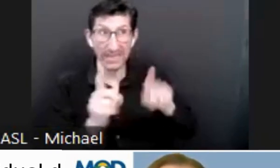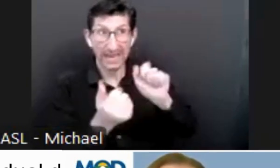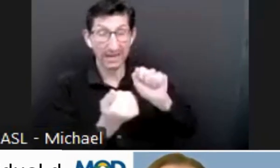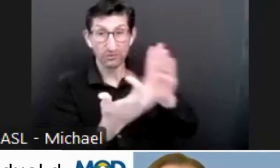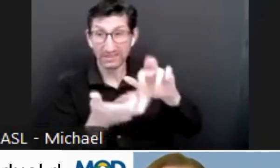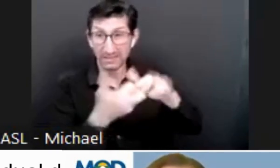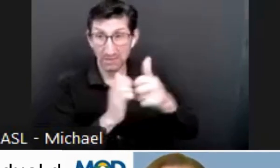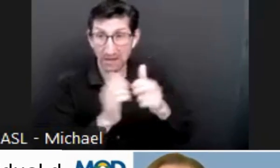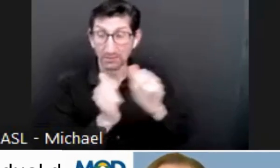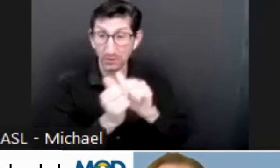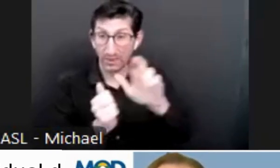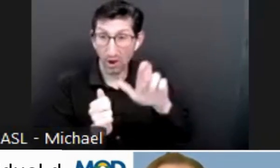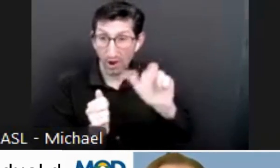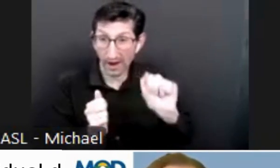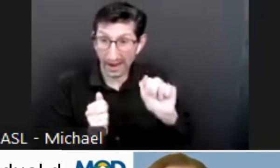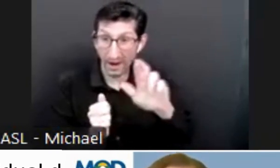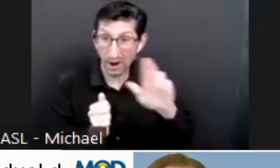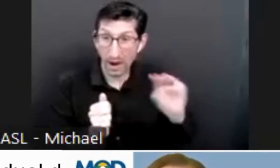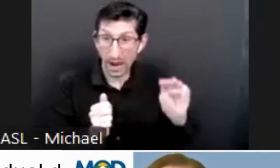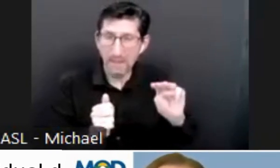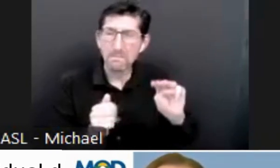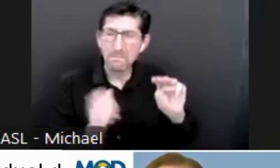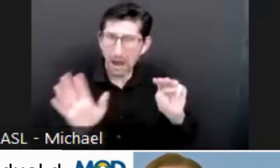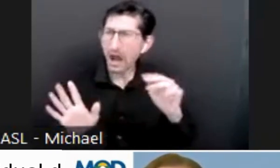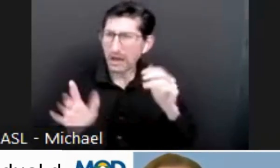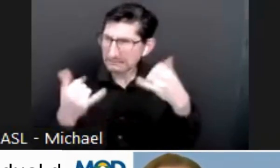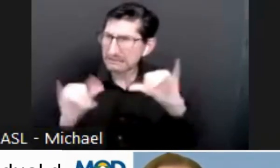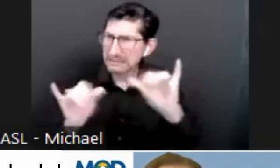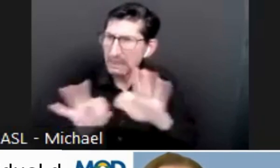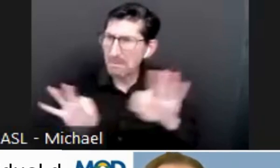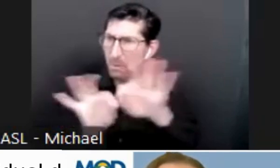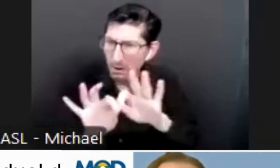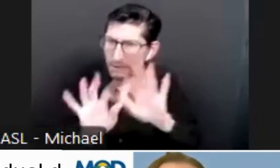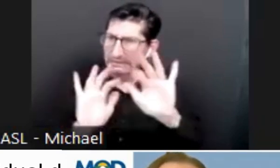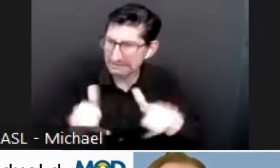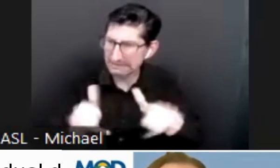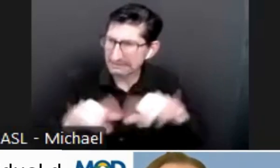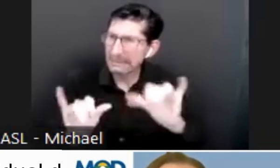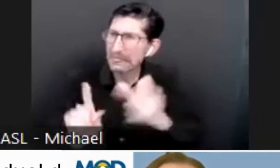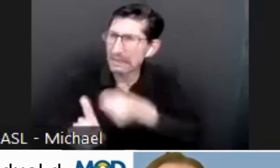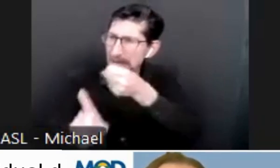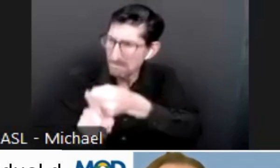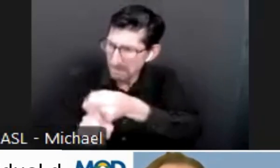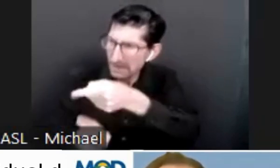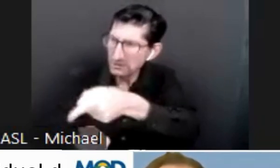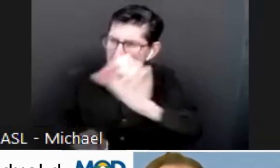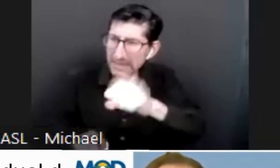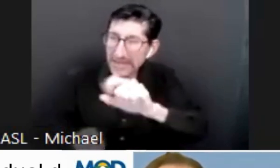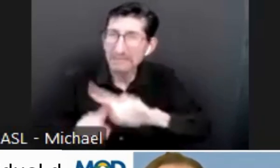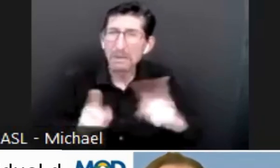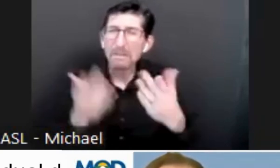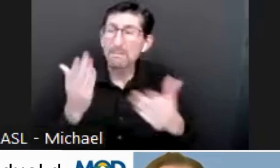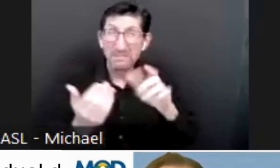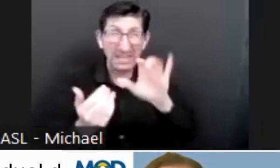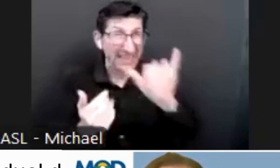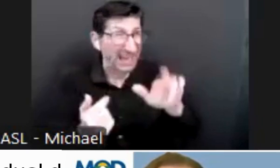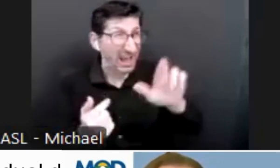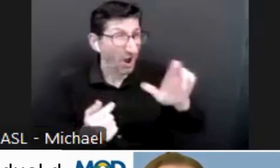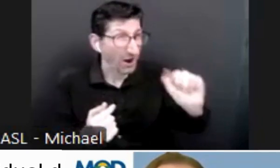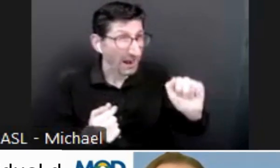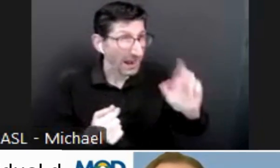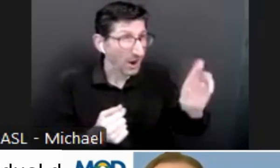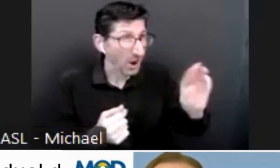that it isn't important or that it doesn't impact you differently because of your disability. It just means that there's a different avenue to resolve the